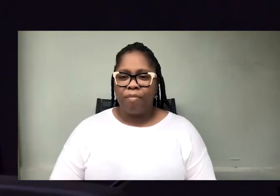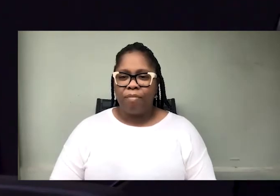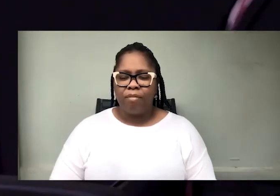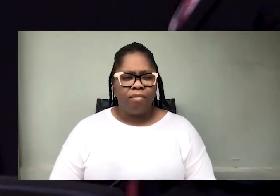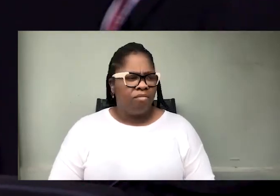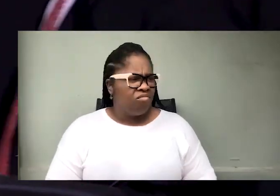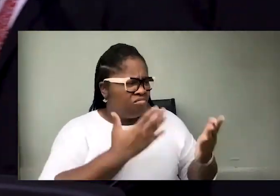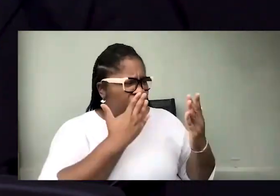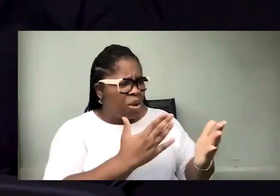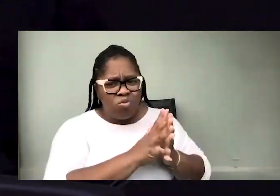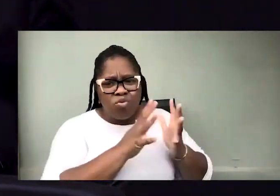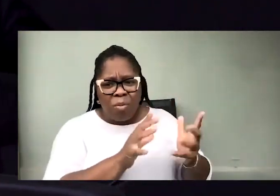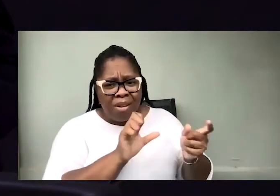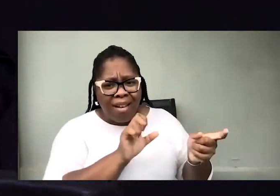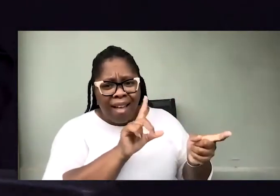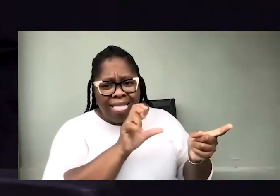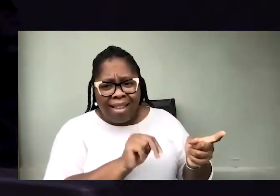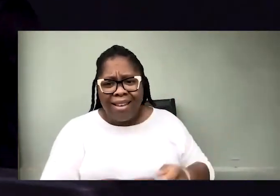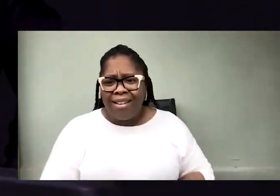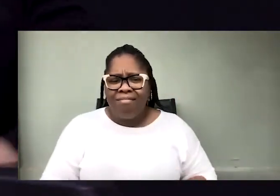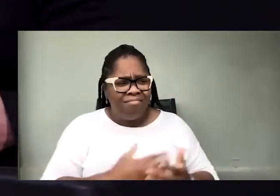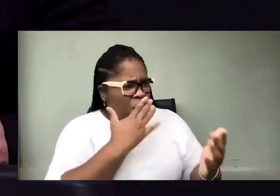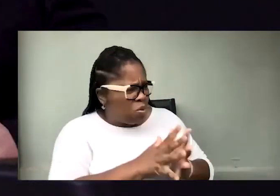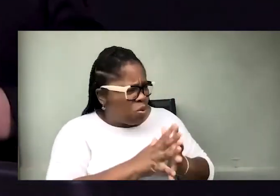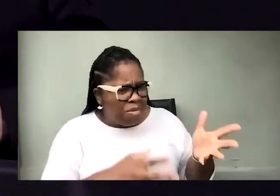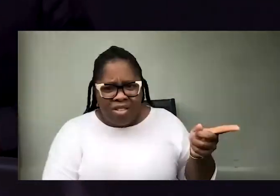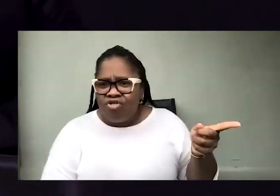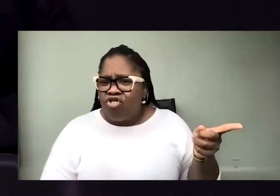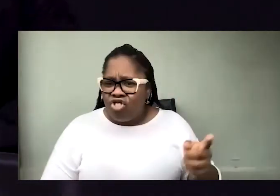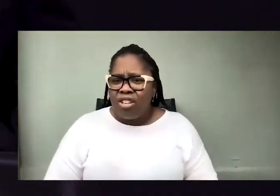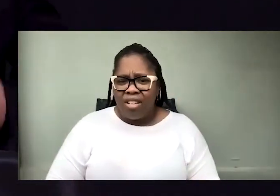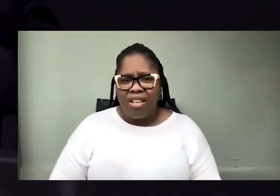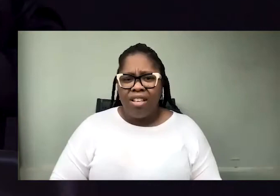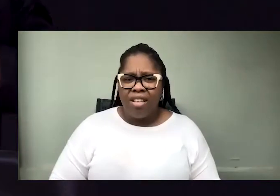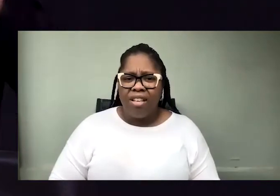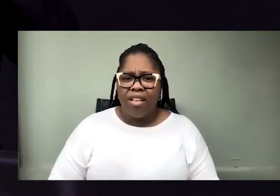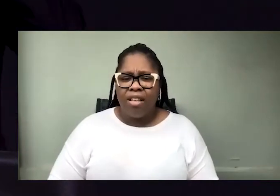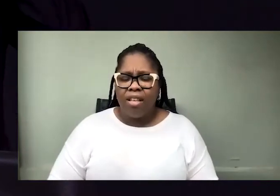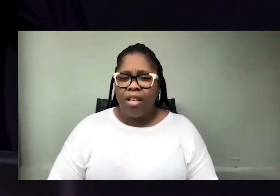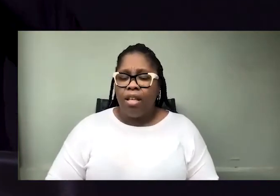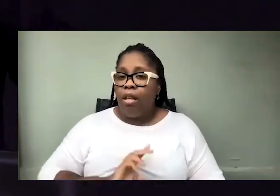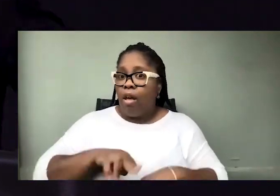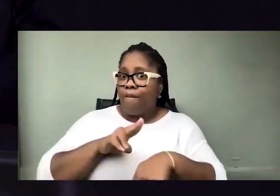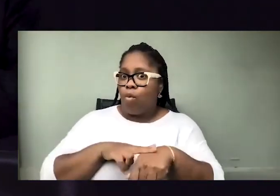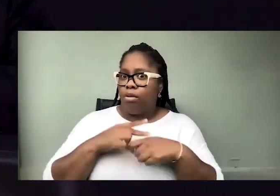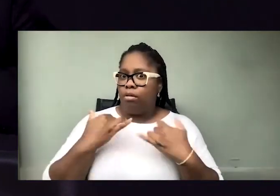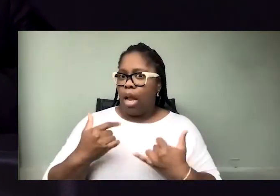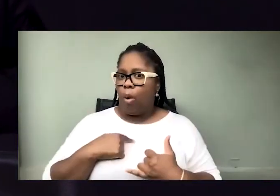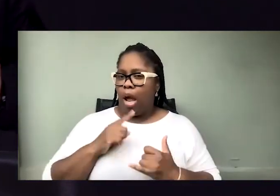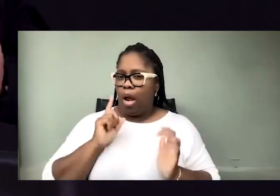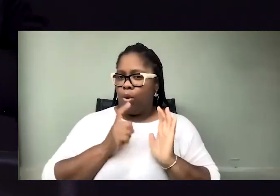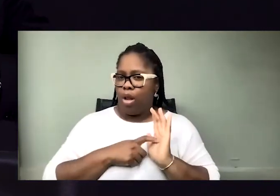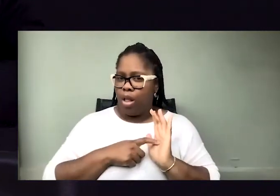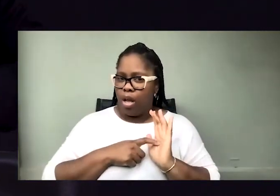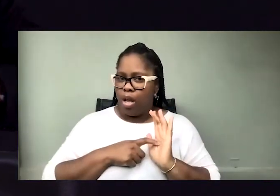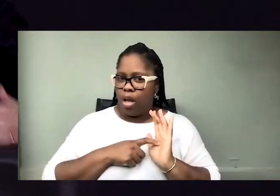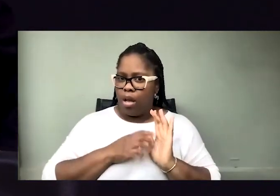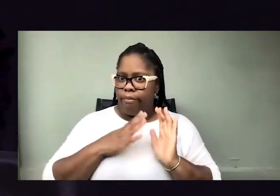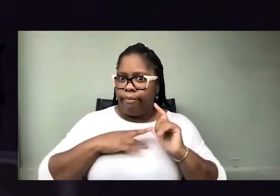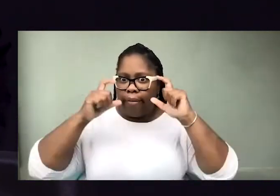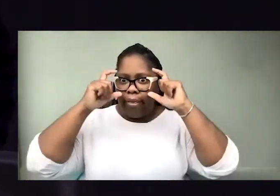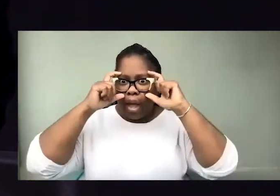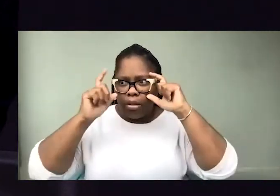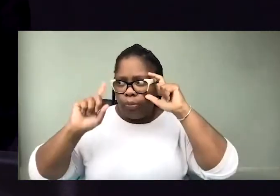Thank you so much, Ellen. Thank you so very much. And of course, I now realize I've misplaced my